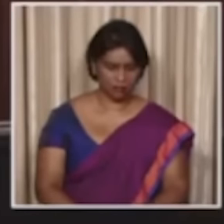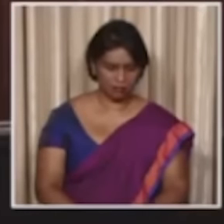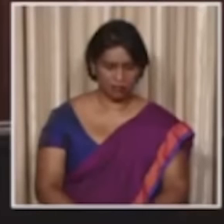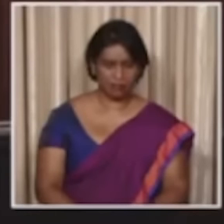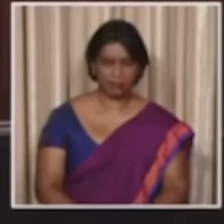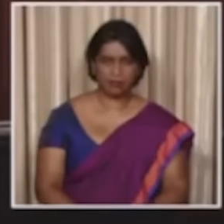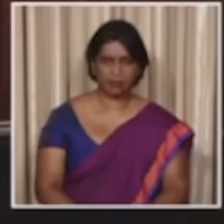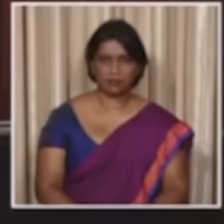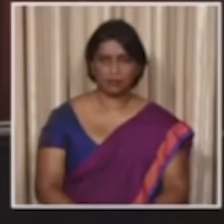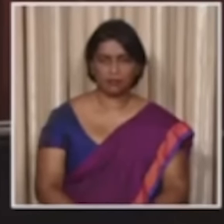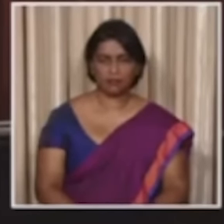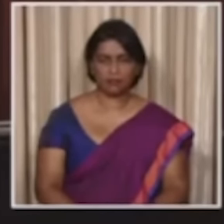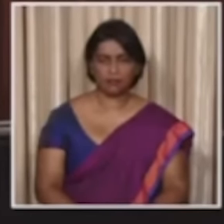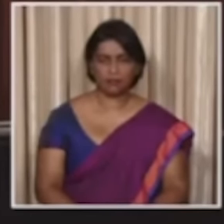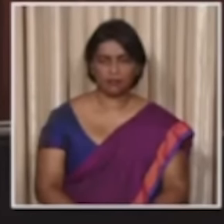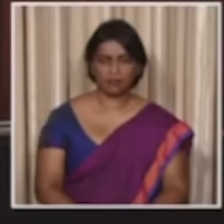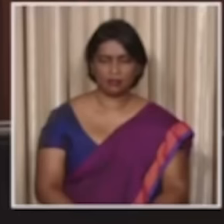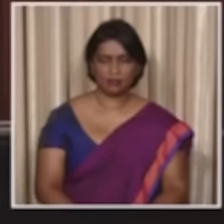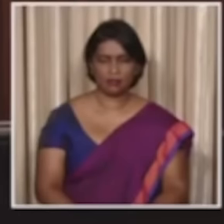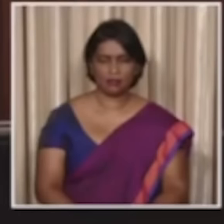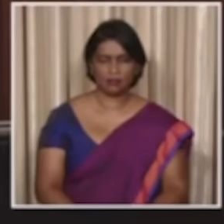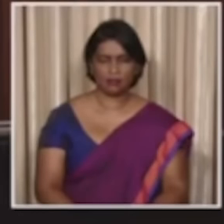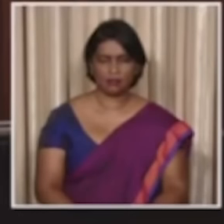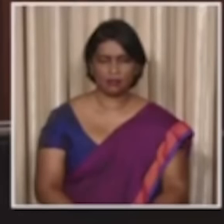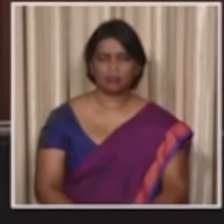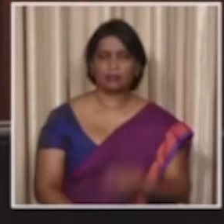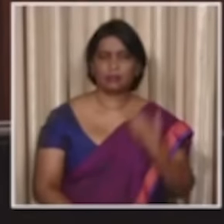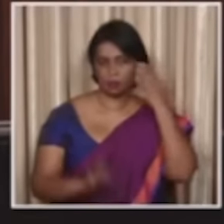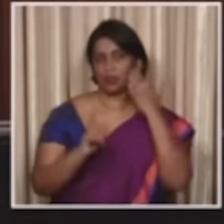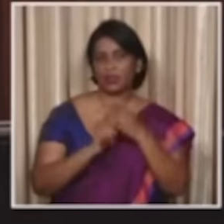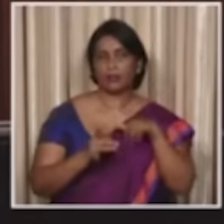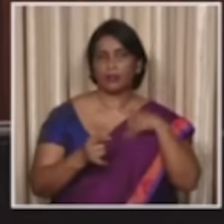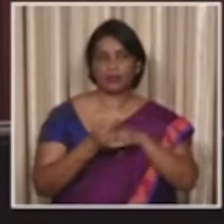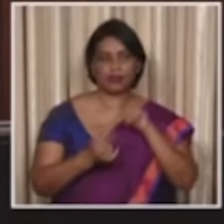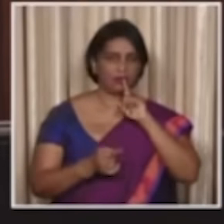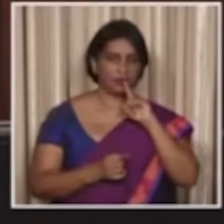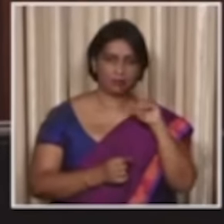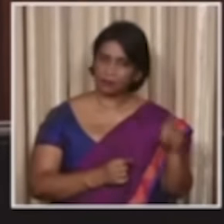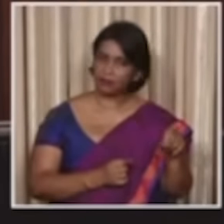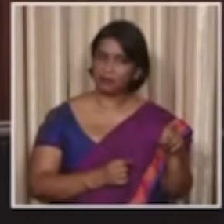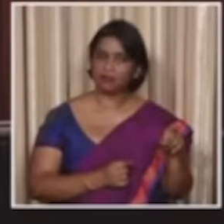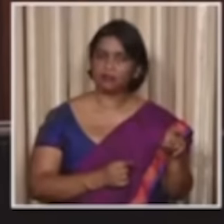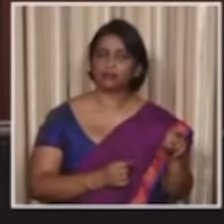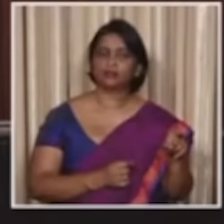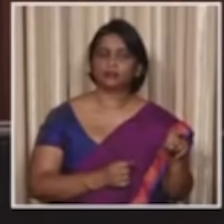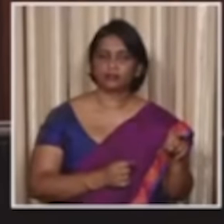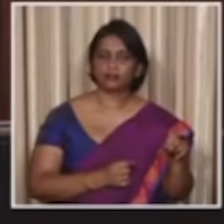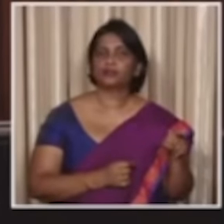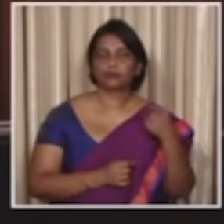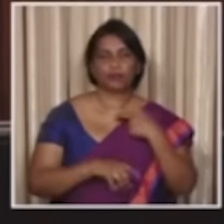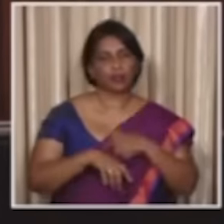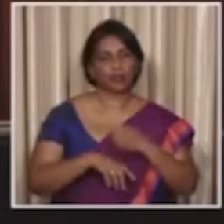Okay, I will discuss this with the Secretary General and get back to you. In the meantime, can we